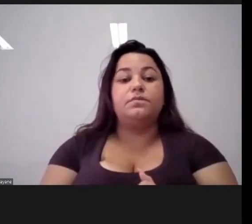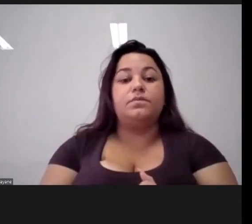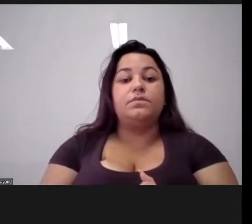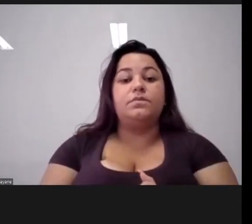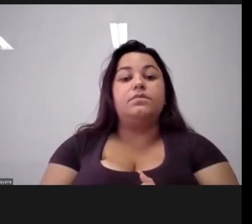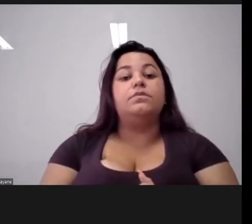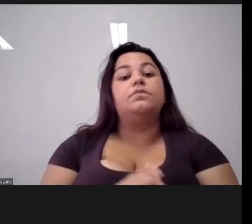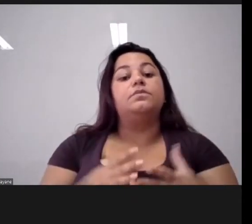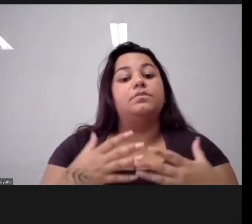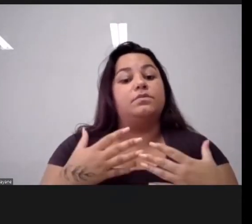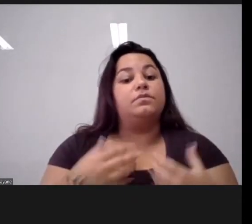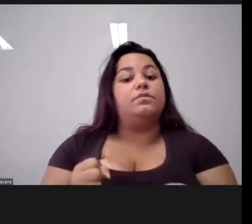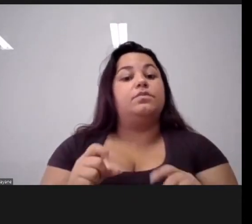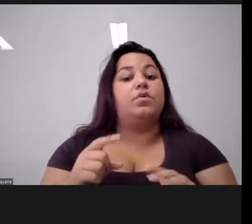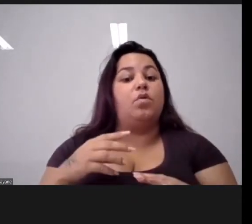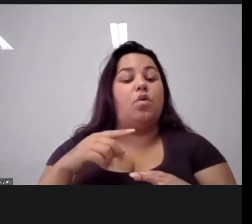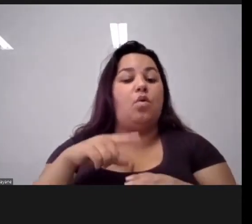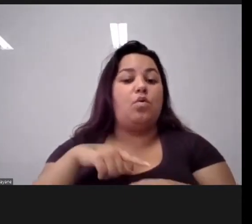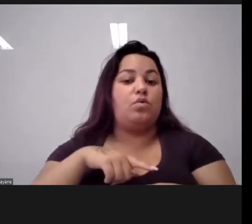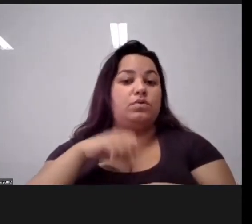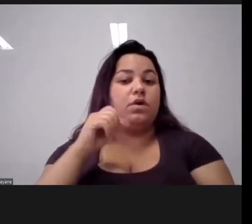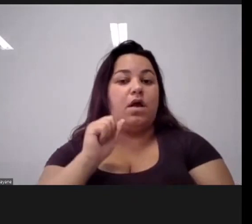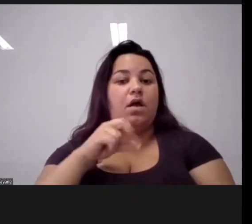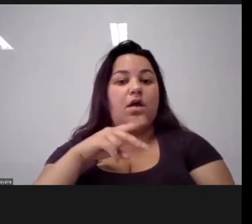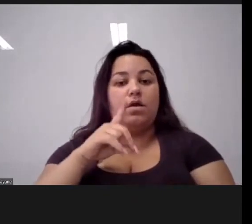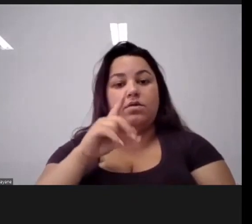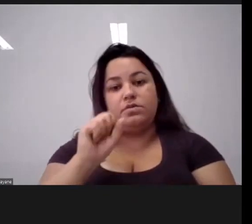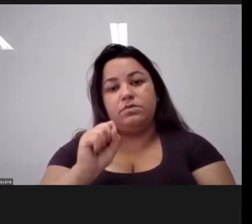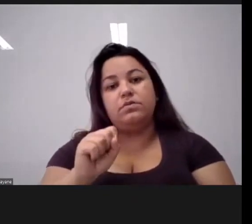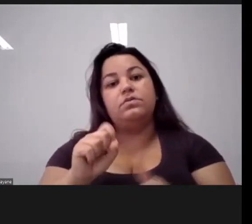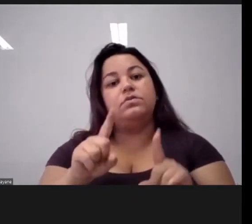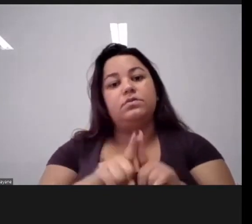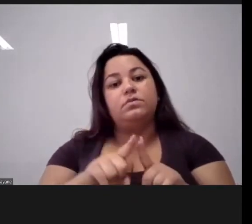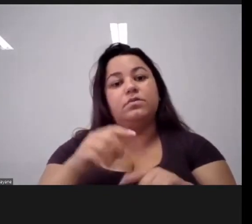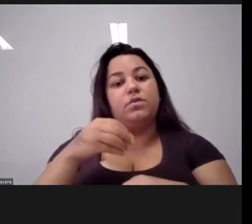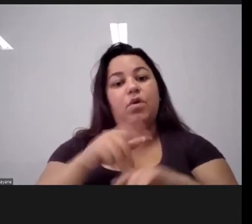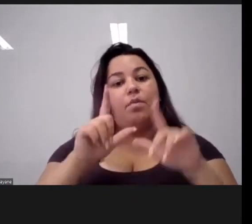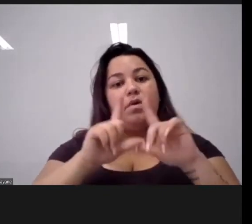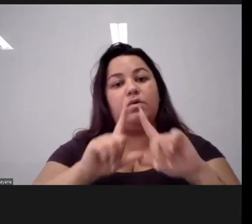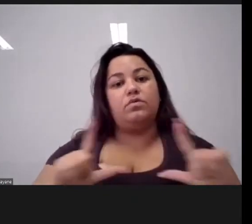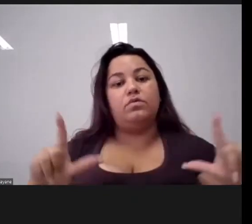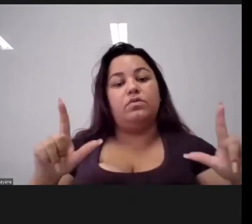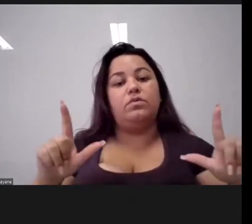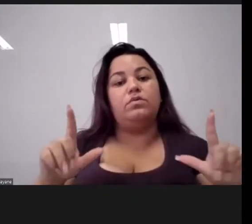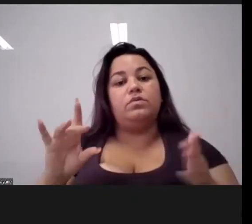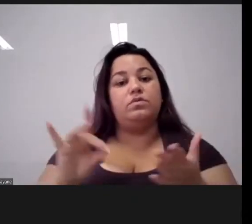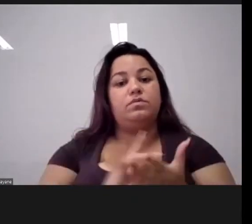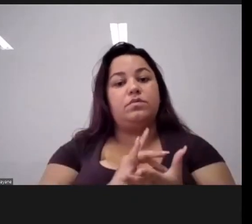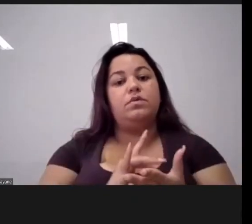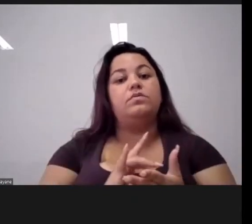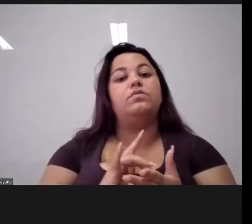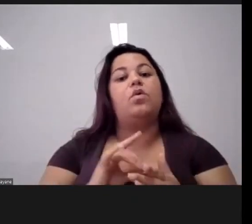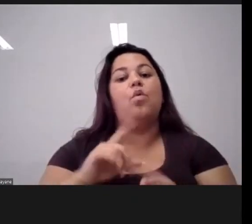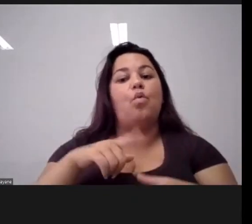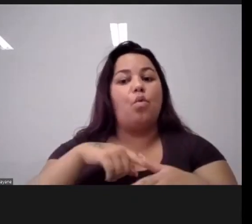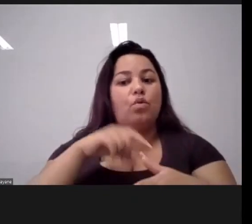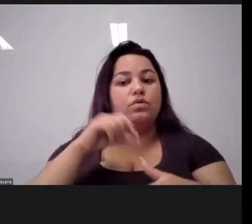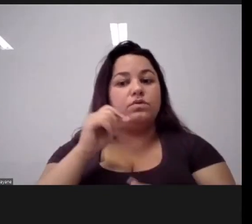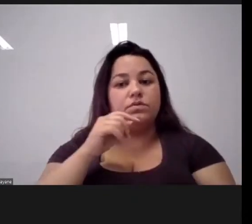And as I said before, we're going to do the raffle. So now let's share the